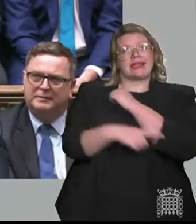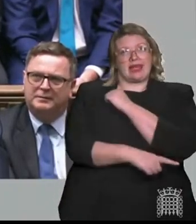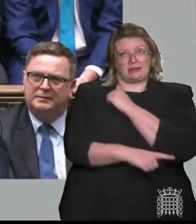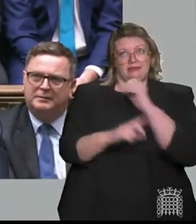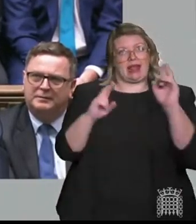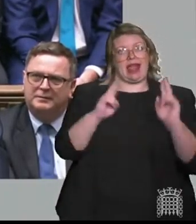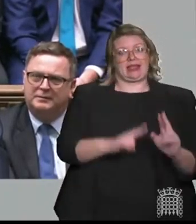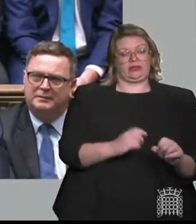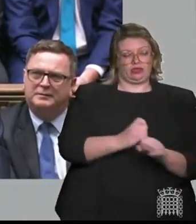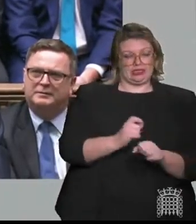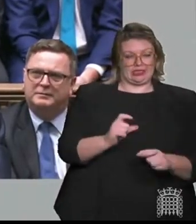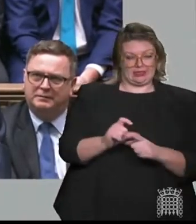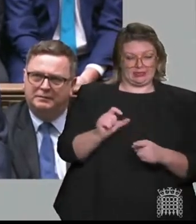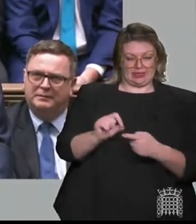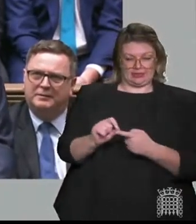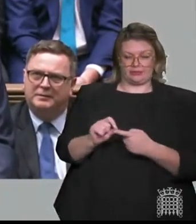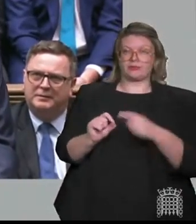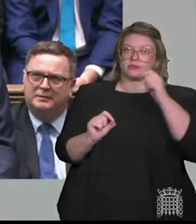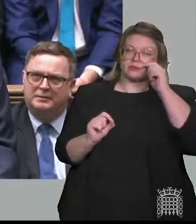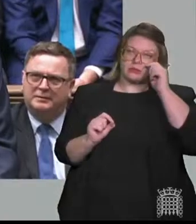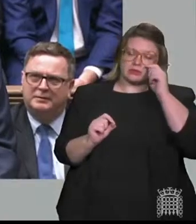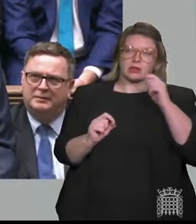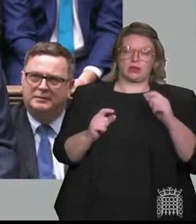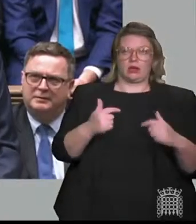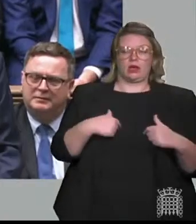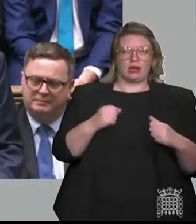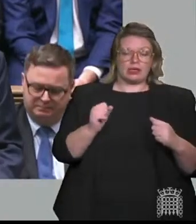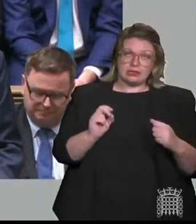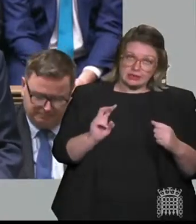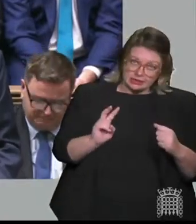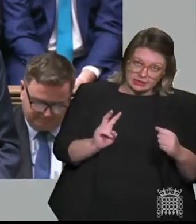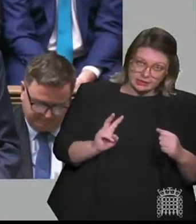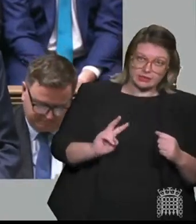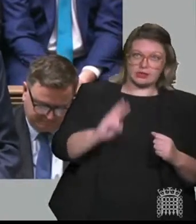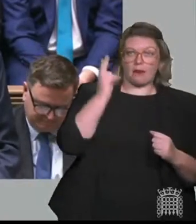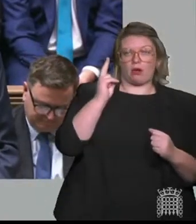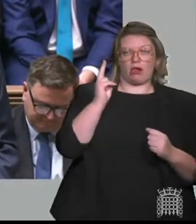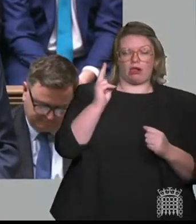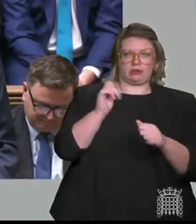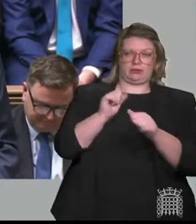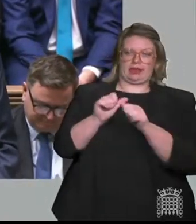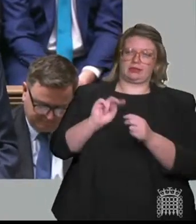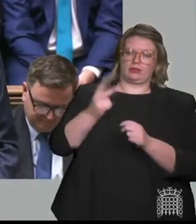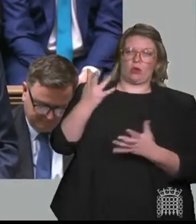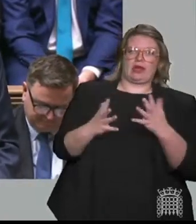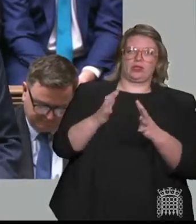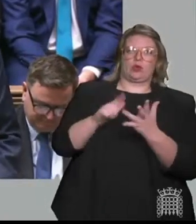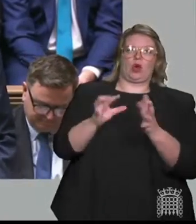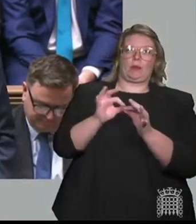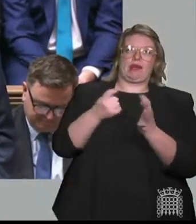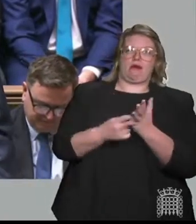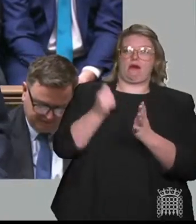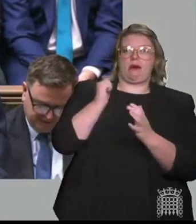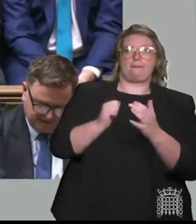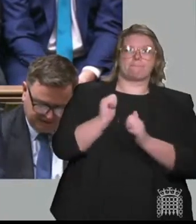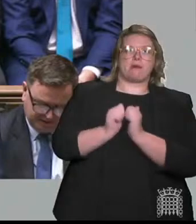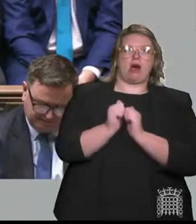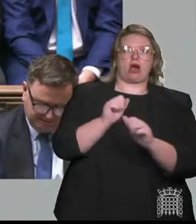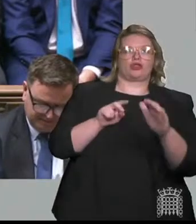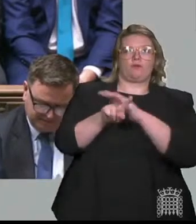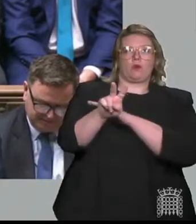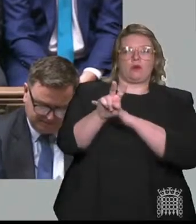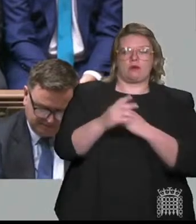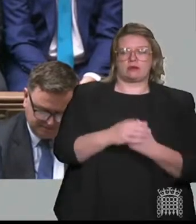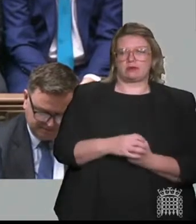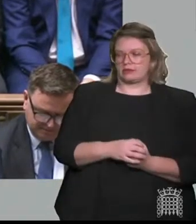GDP in the final year of the forecast, with double the headroom compared to the OBR's March forecast. And we will continue